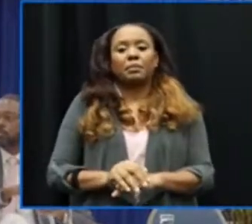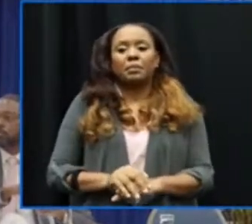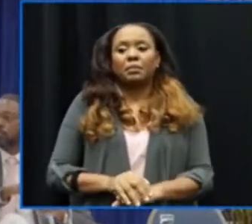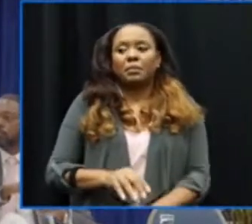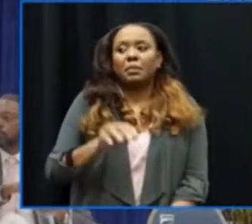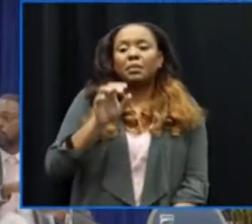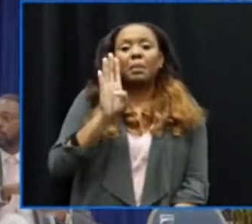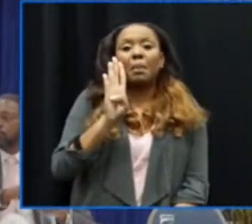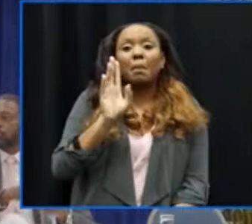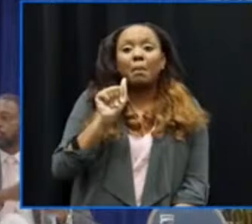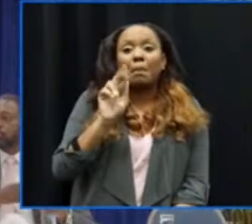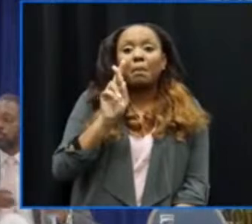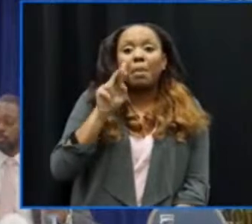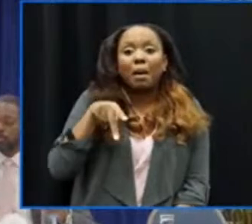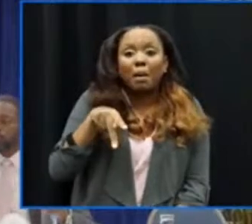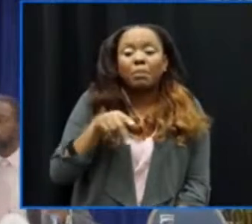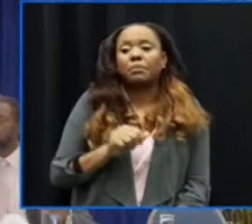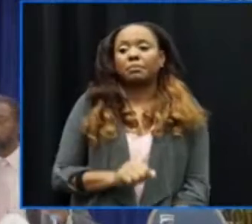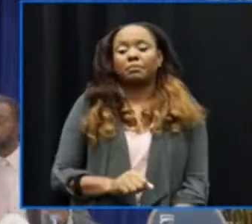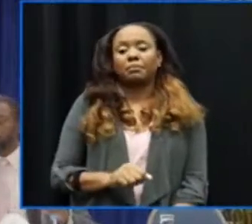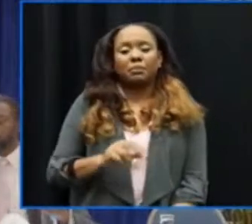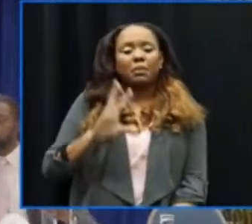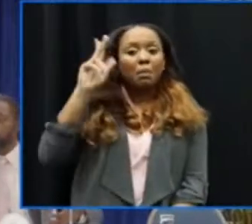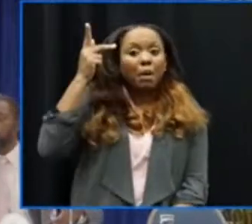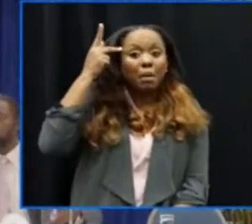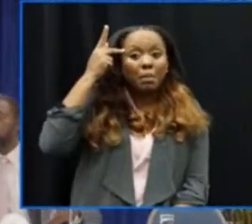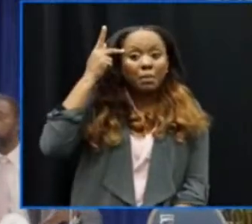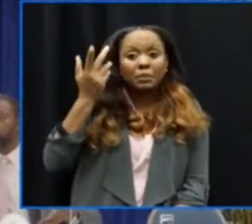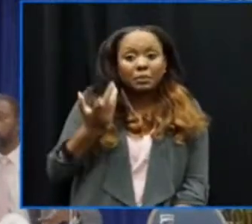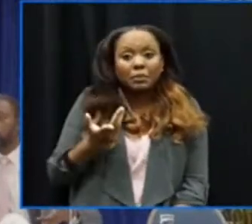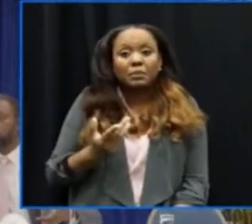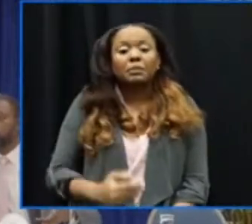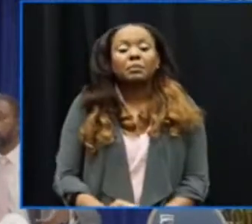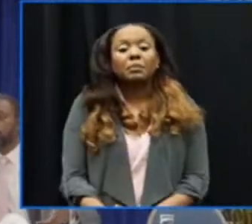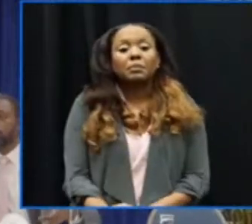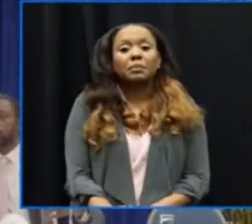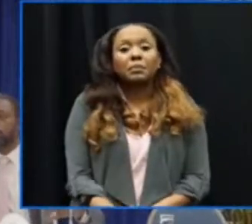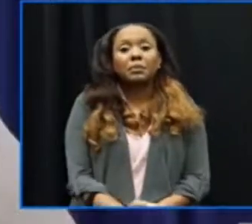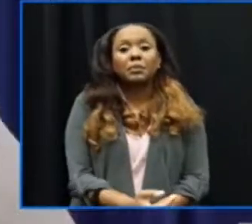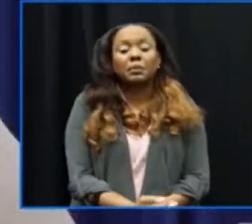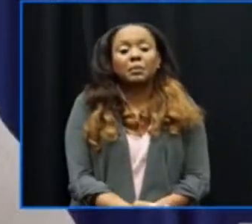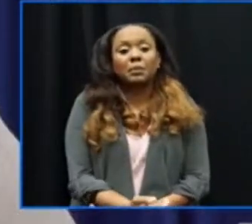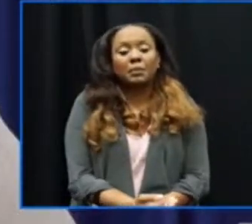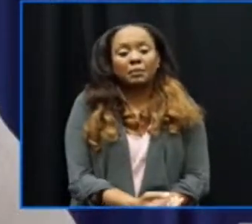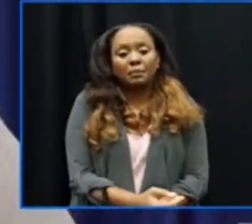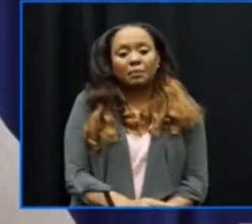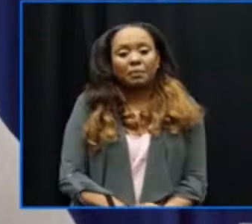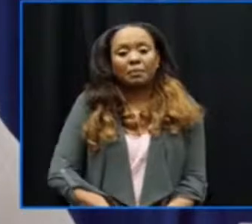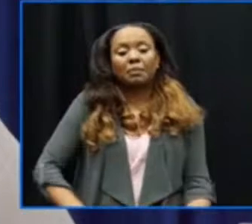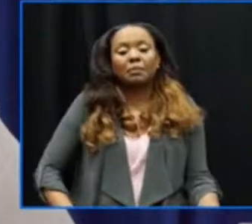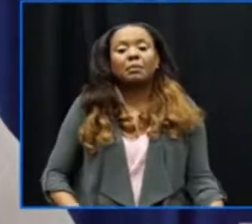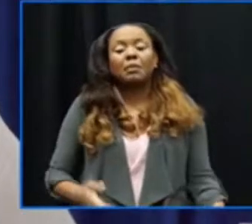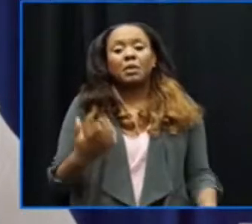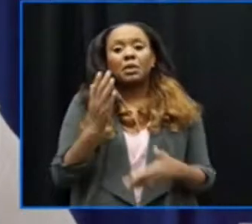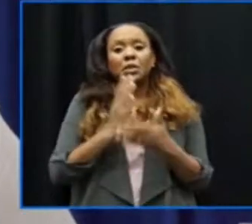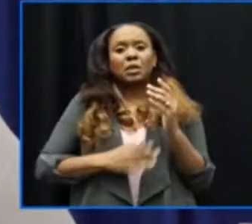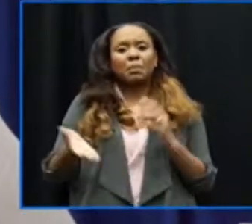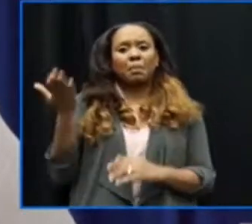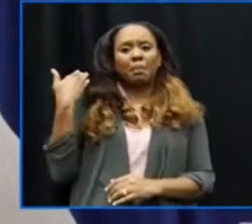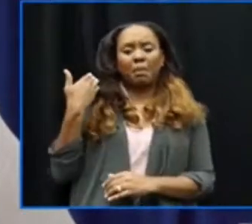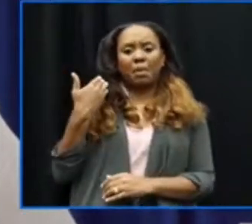of Retired Persons, members of Parliament, previous board members and board